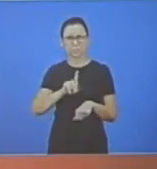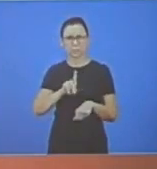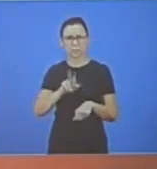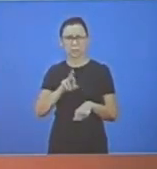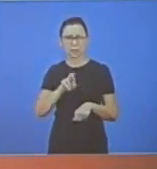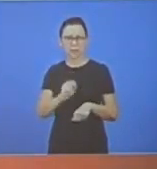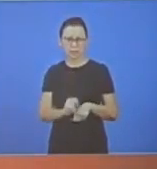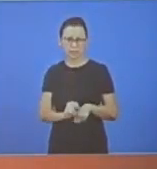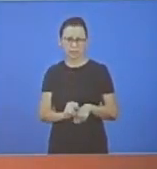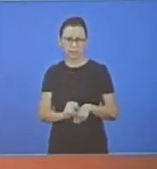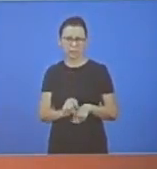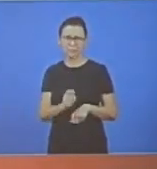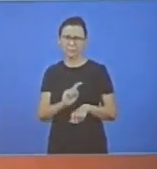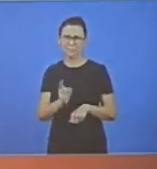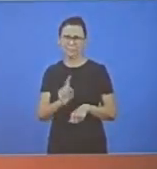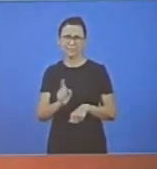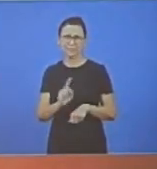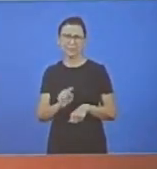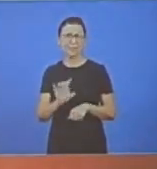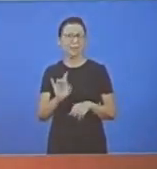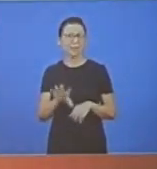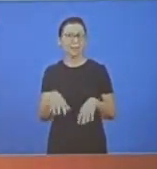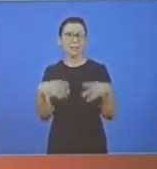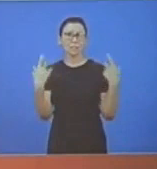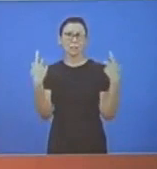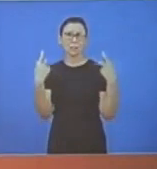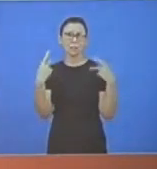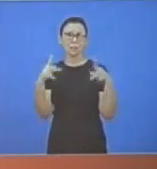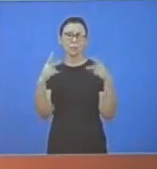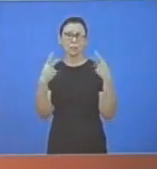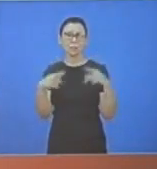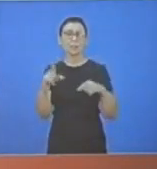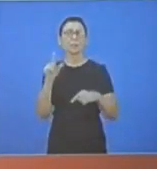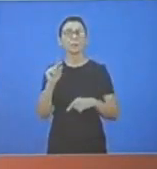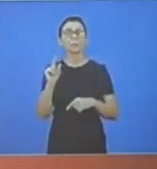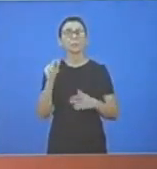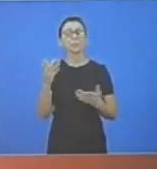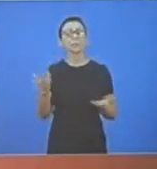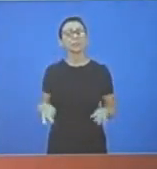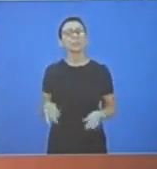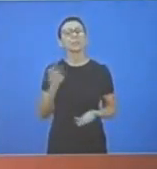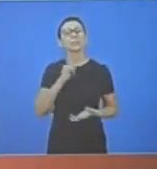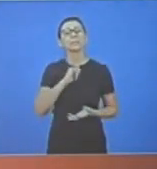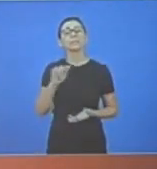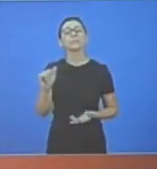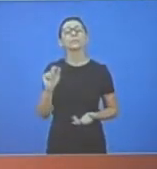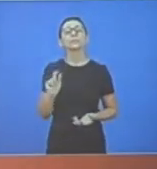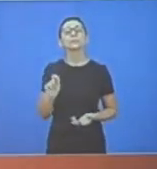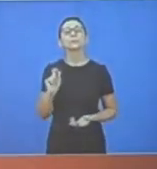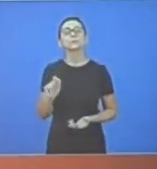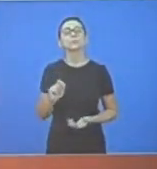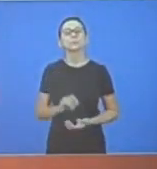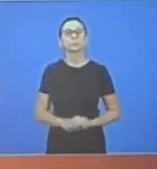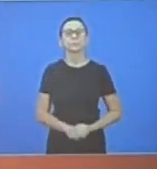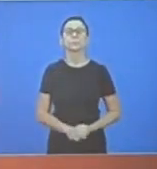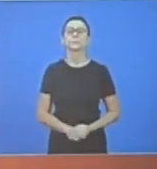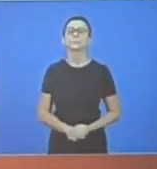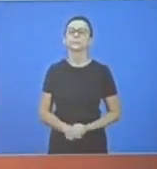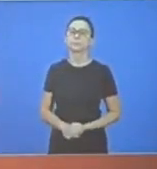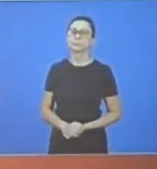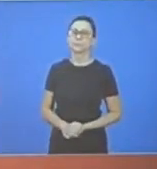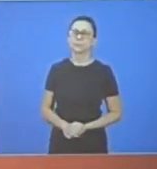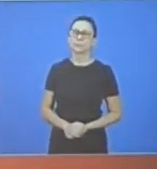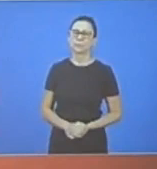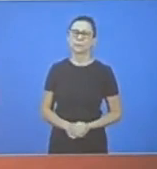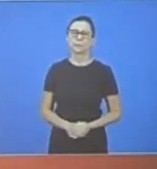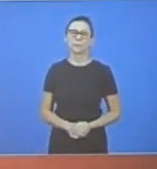So all he needs is to preach about the dinner. The dinner is ready. What is the message?